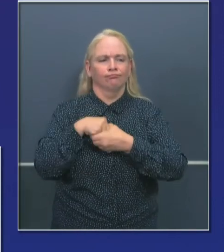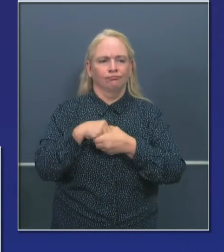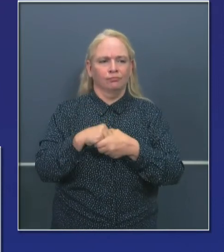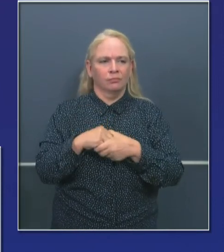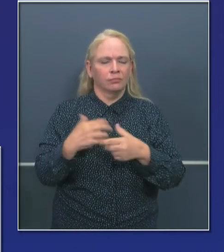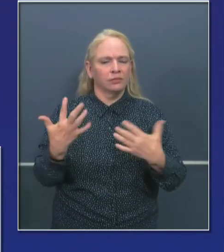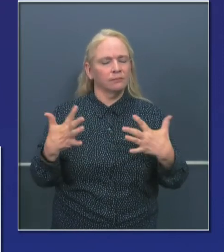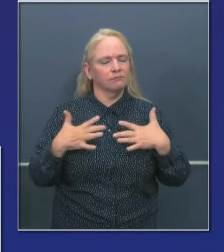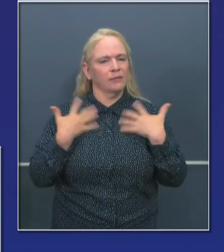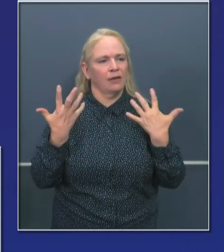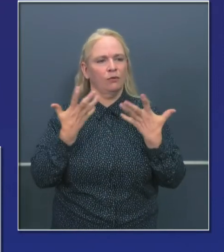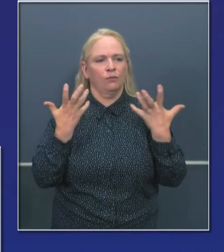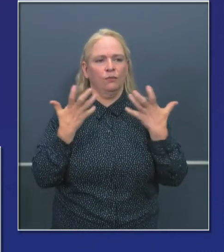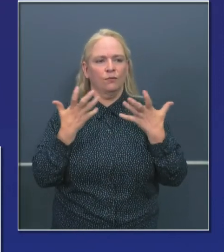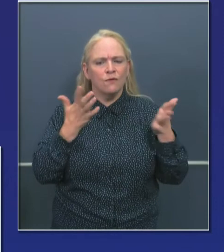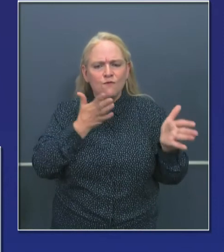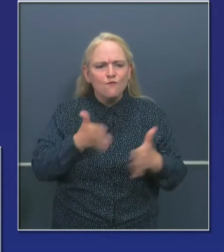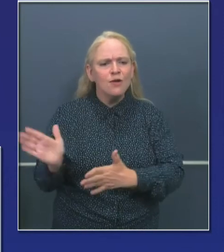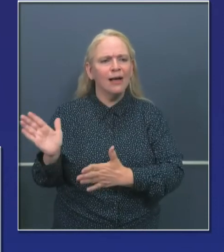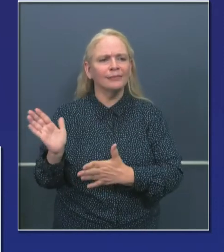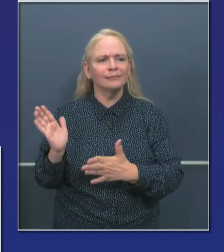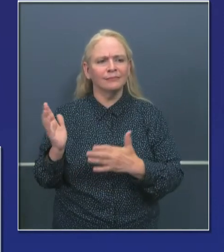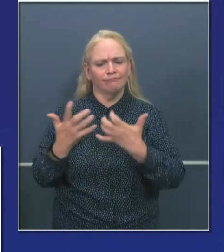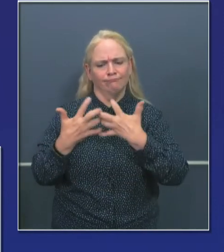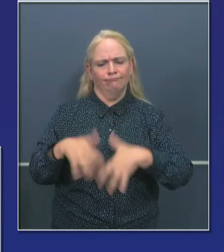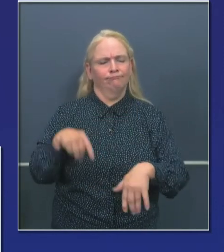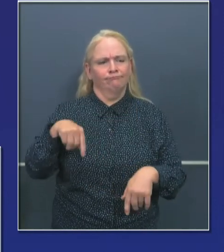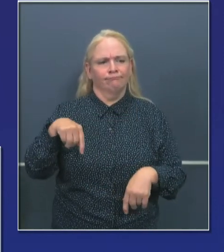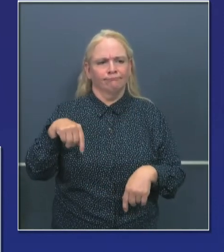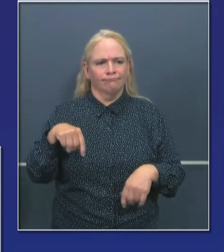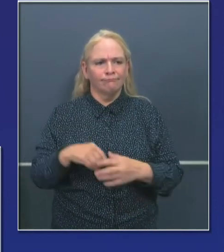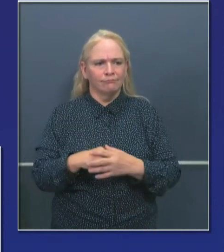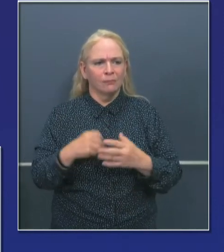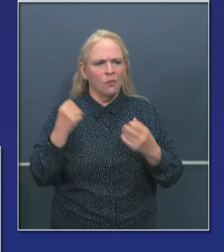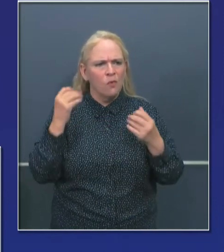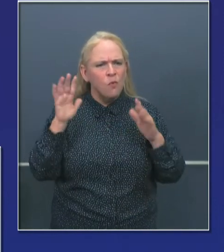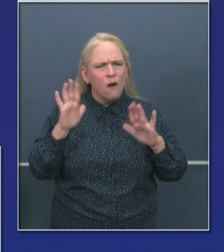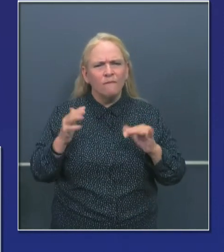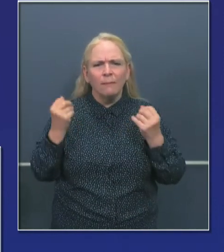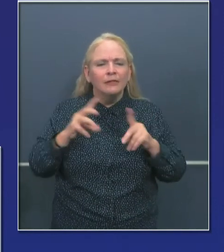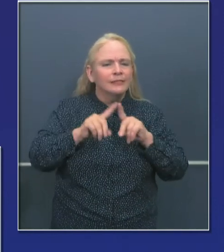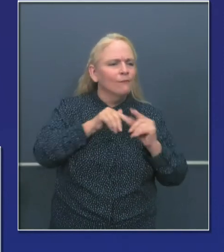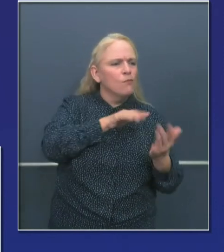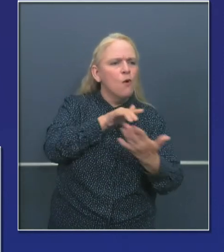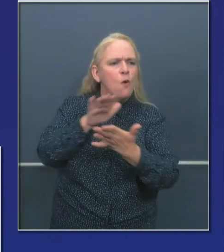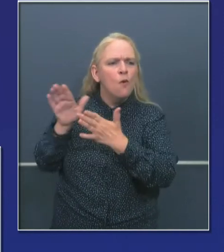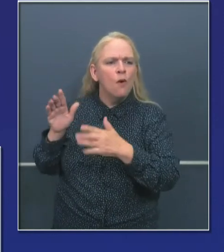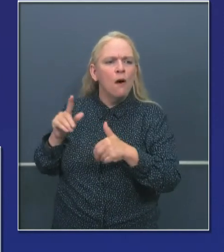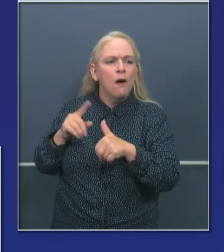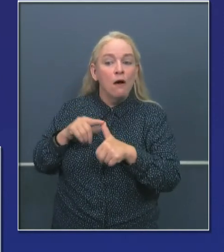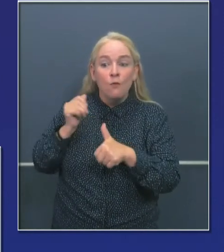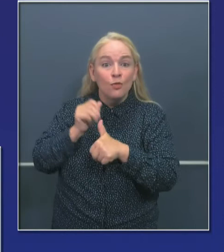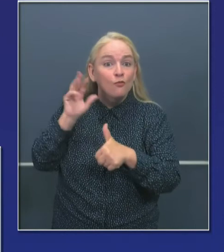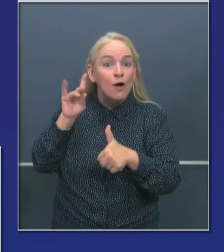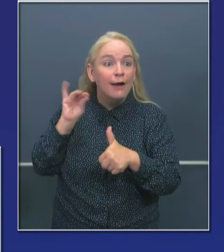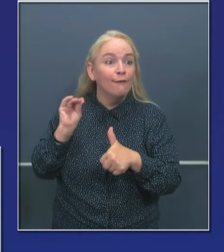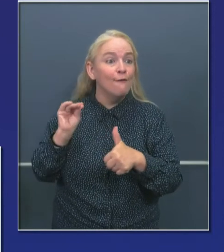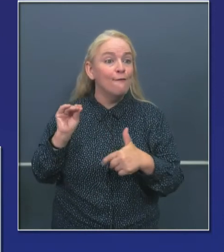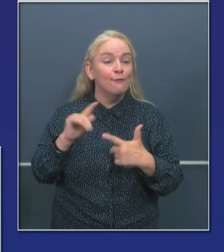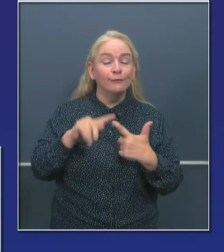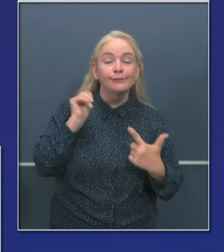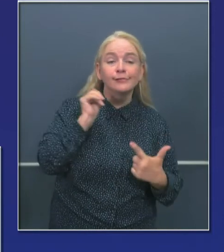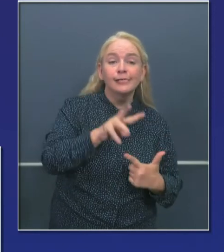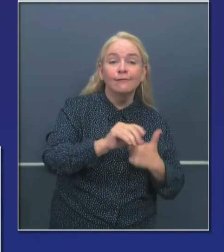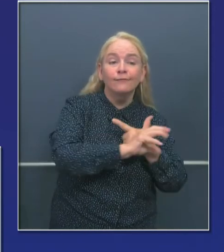organize our effort in a multidisciplinary approach. Again, radio, TV, a focus